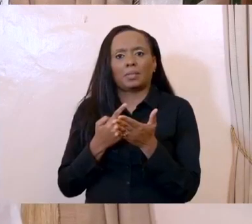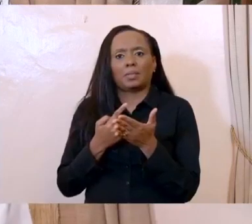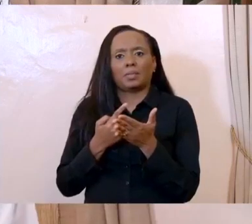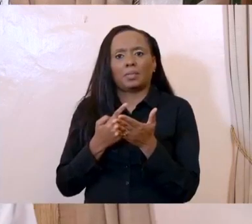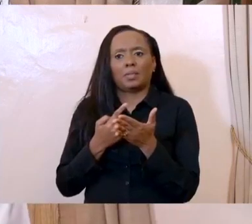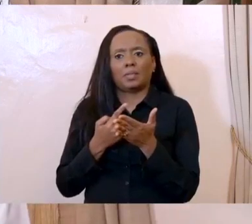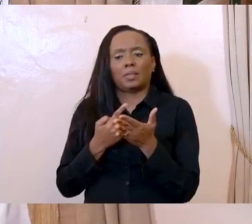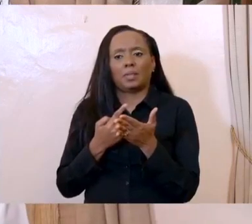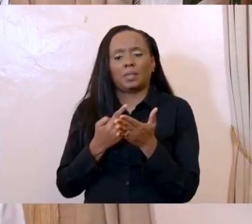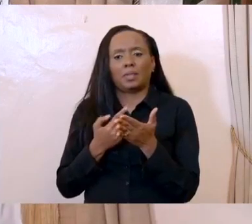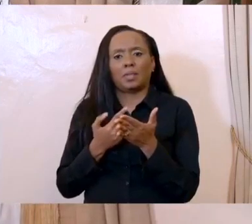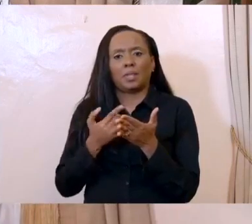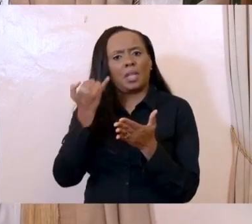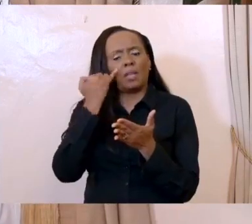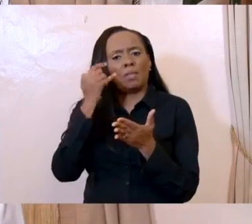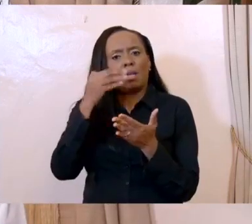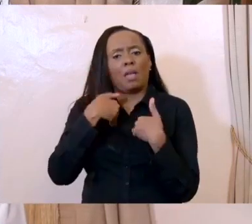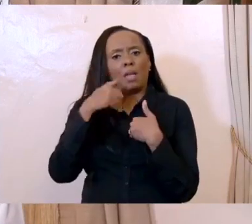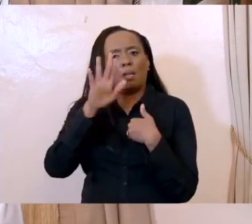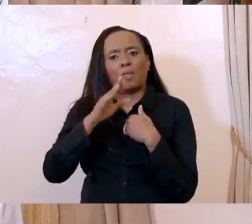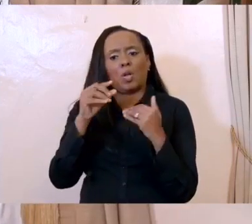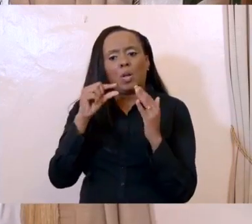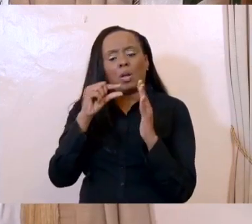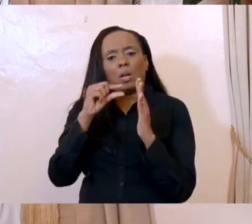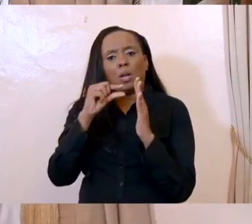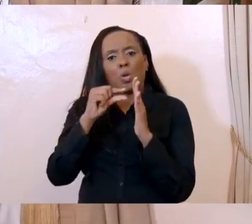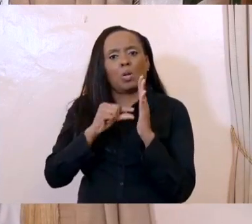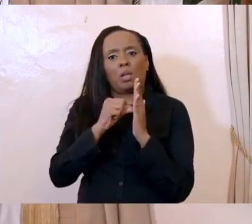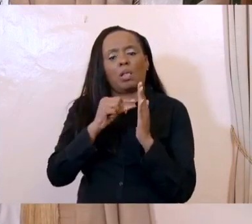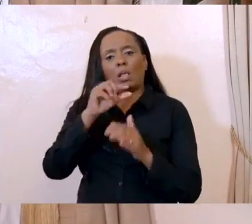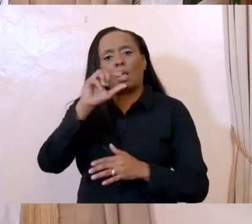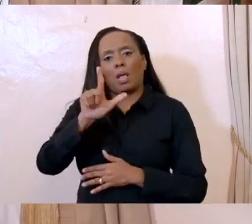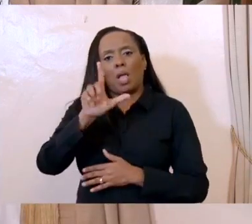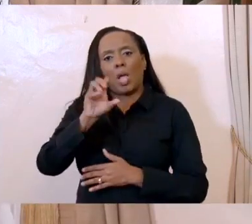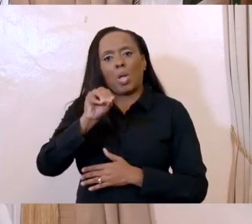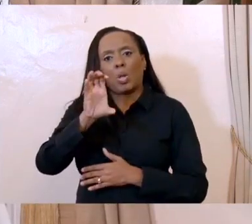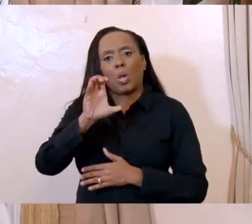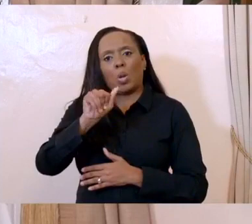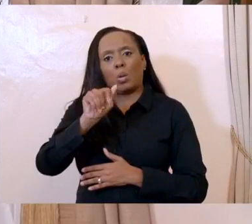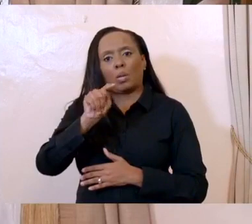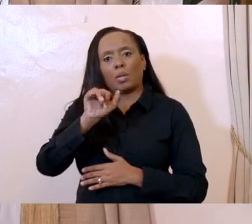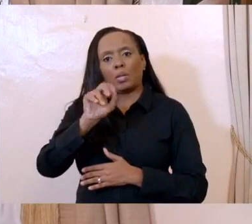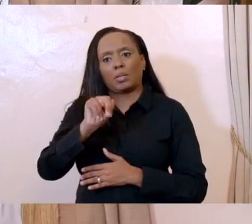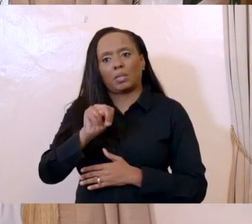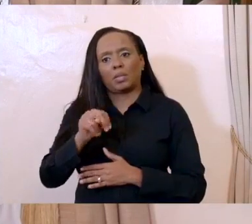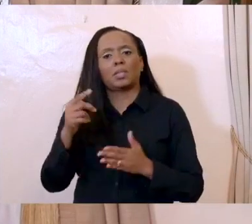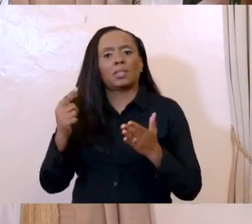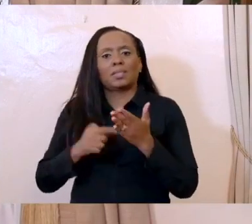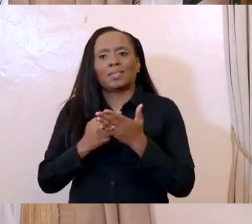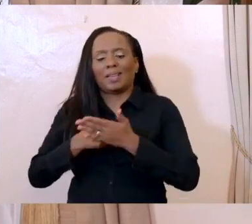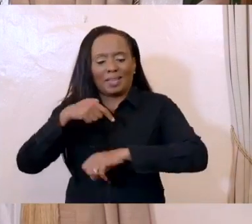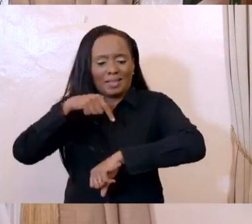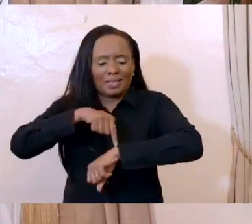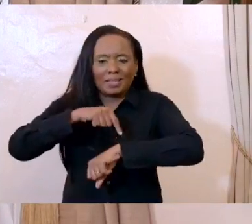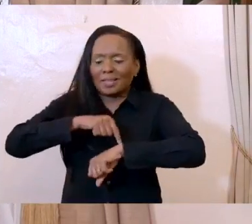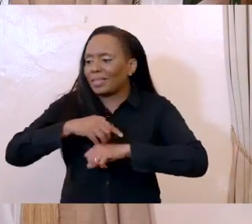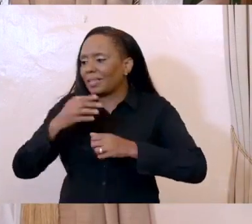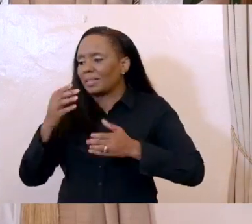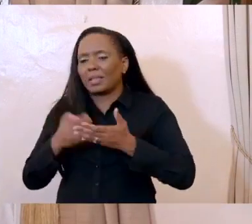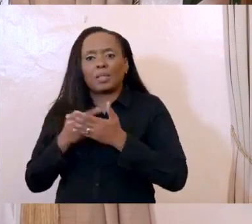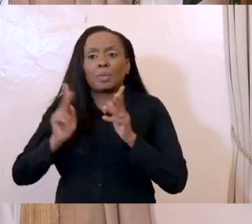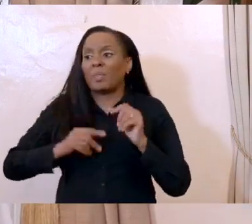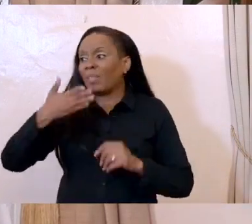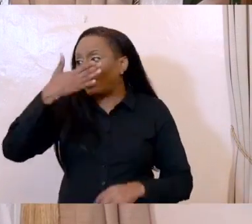individuals who have the timeline on and you're able to work with them, sometimes the timeline has in places that they actually forgot that they